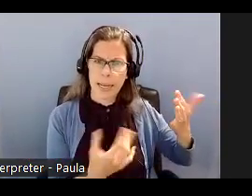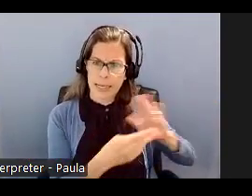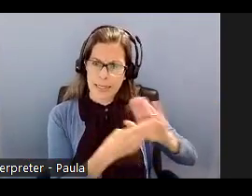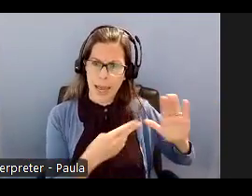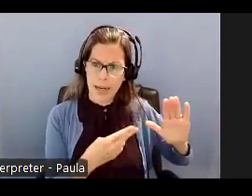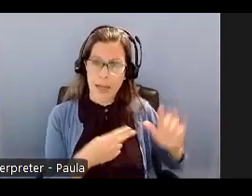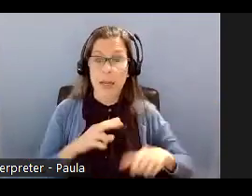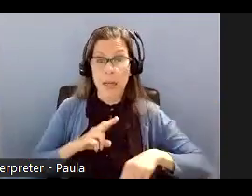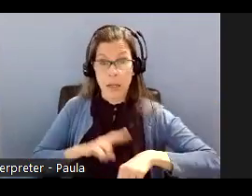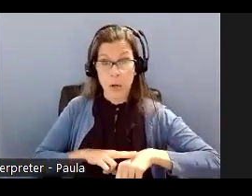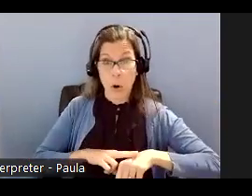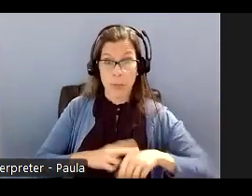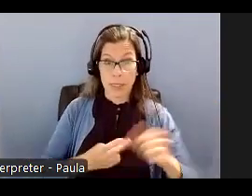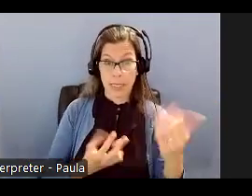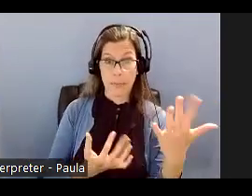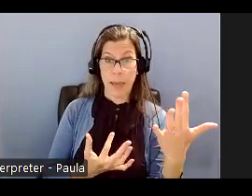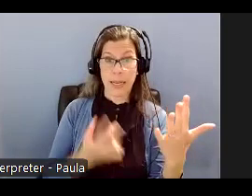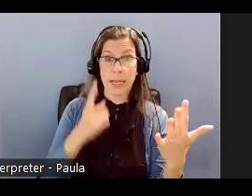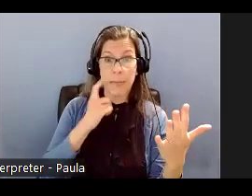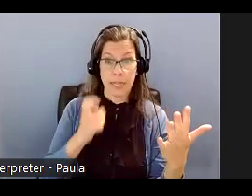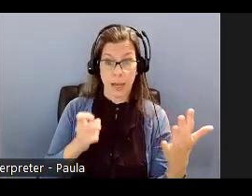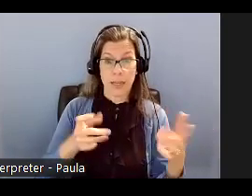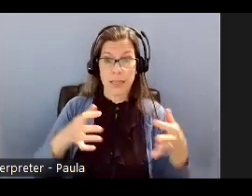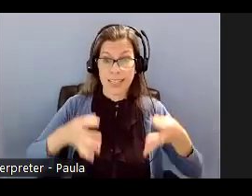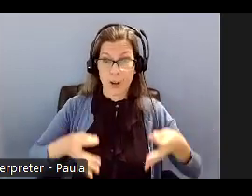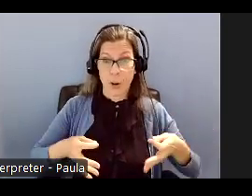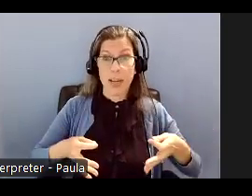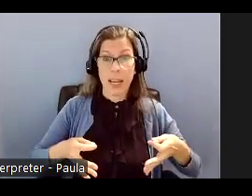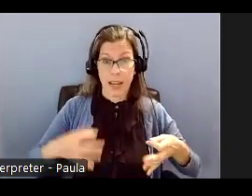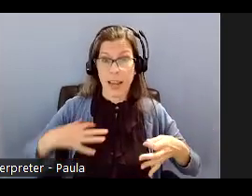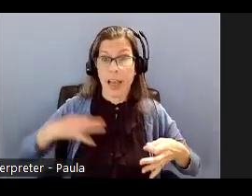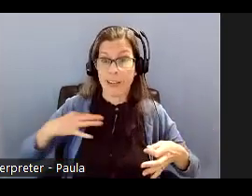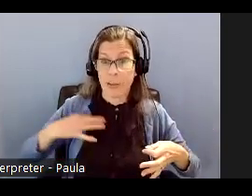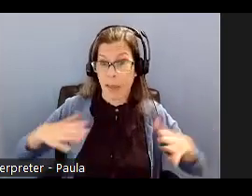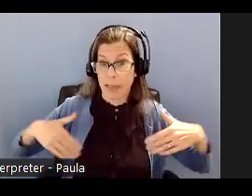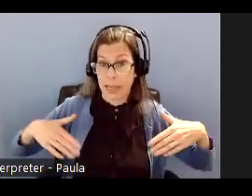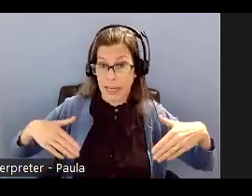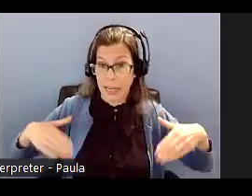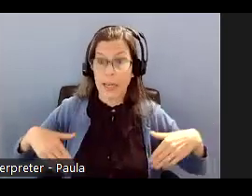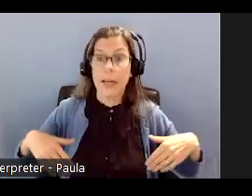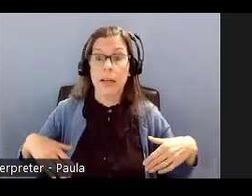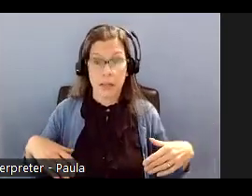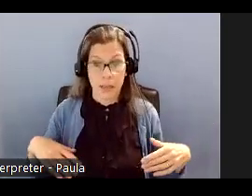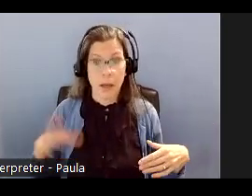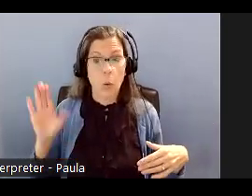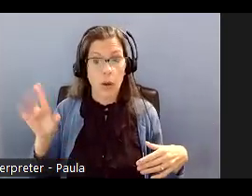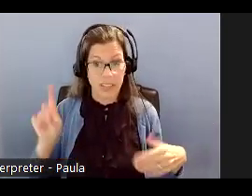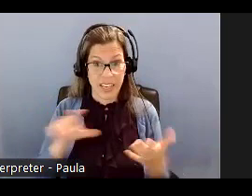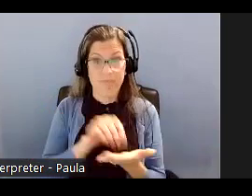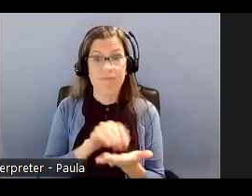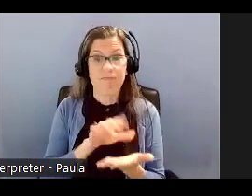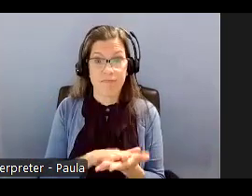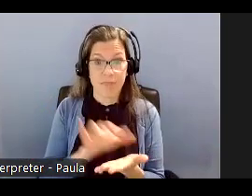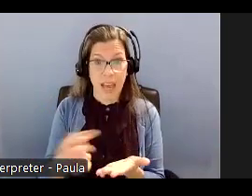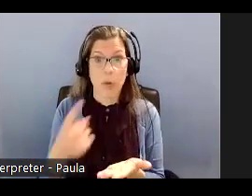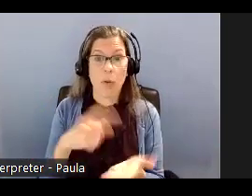Normally they're in the pending status because we're determining eligibility. I think we're gonna maybe need to take that one back, Sarah. That's a little